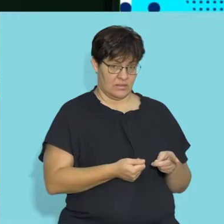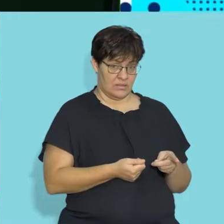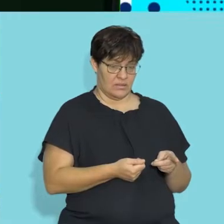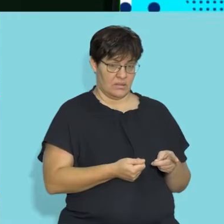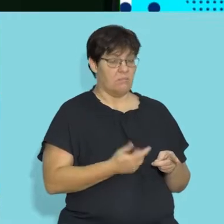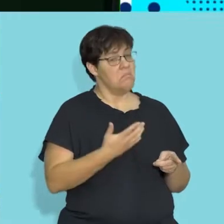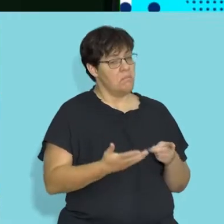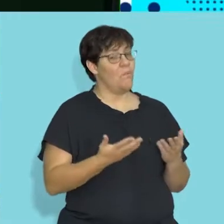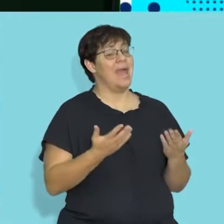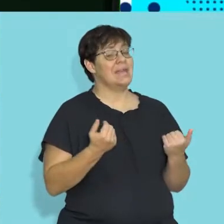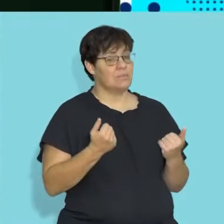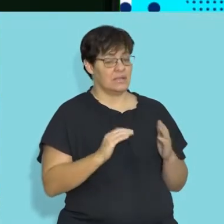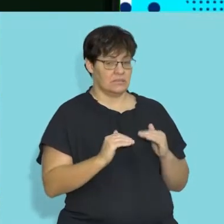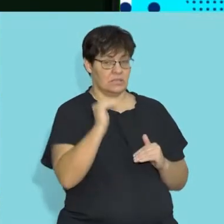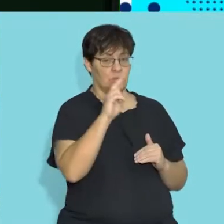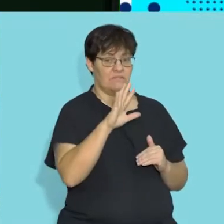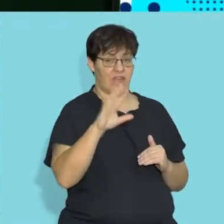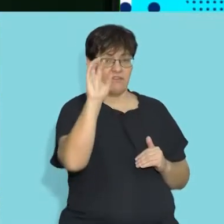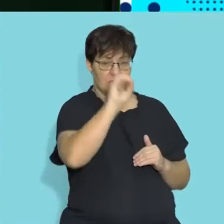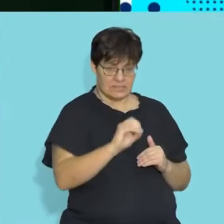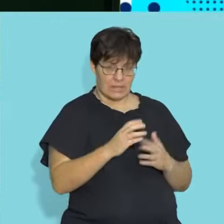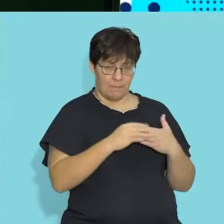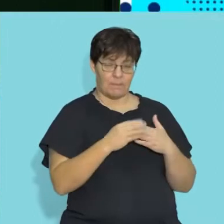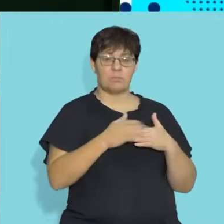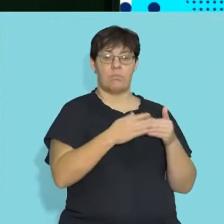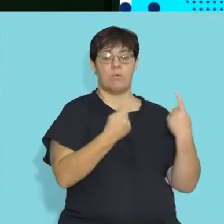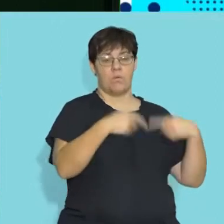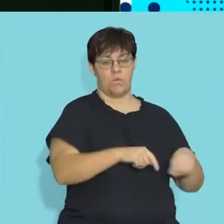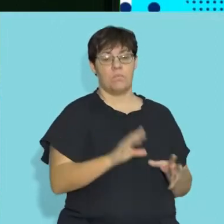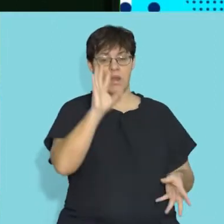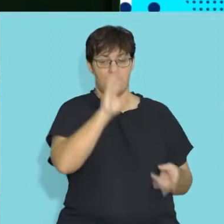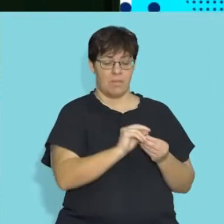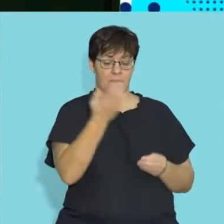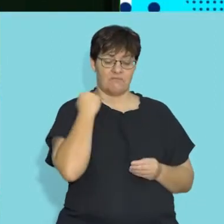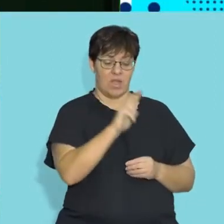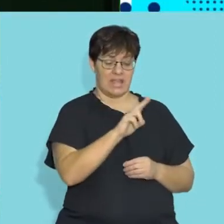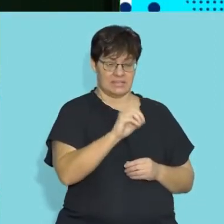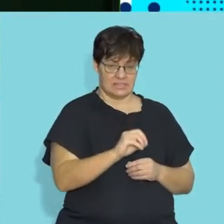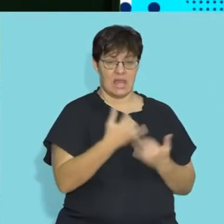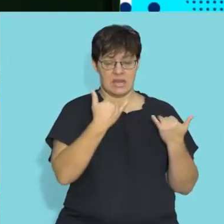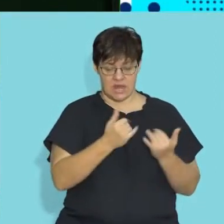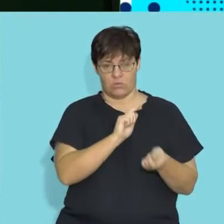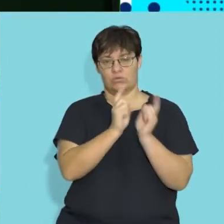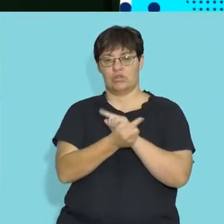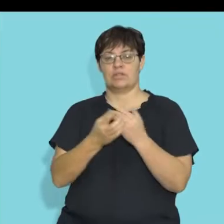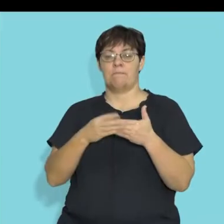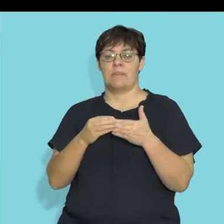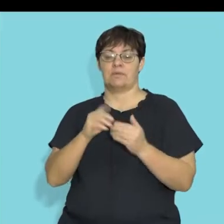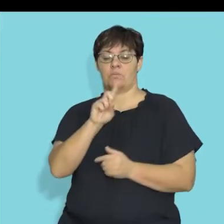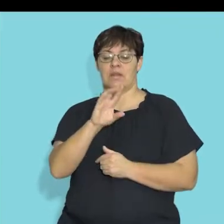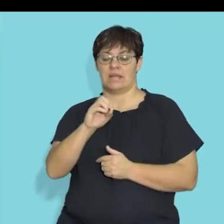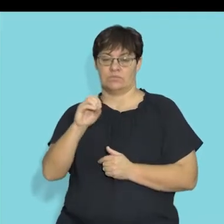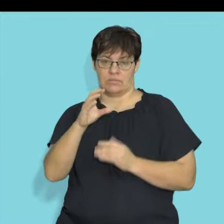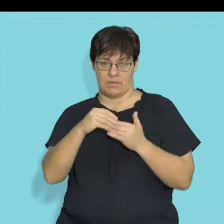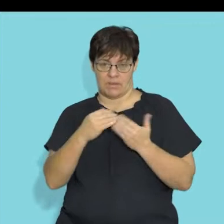I took the proviso that we expect them to increase by 25%. So we were 80 members, right? Let's just write this down